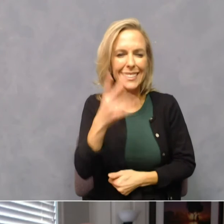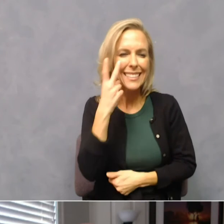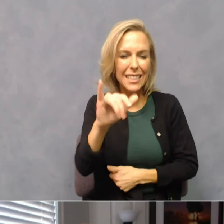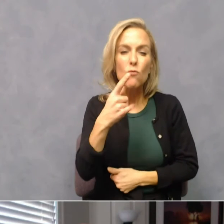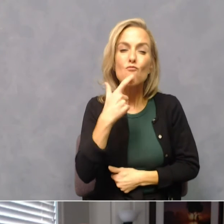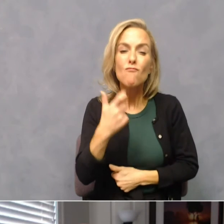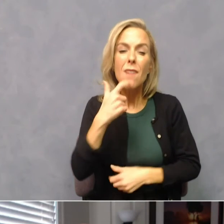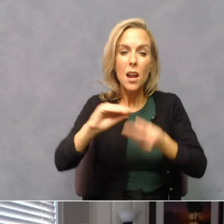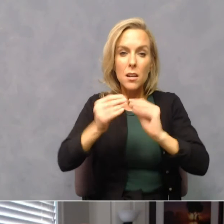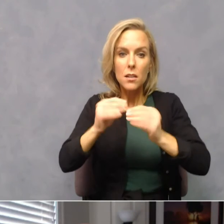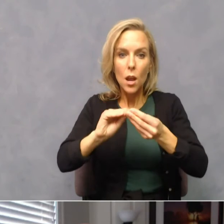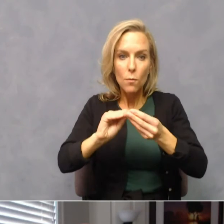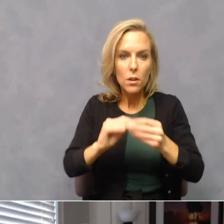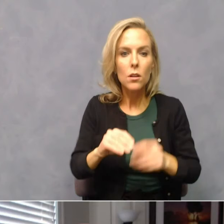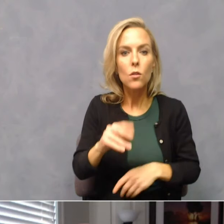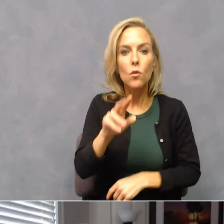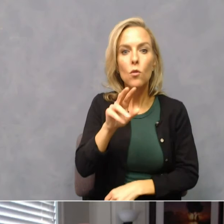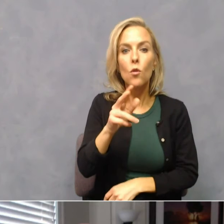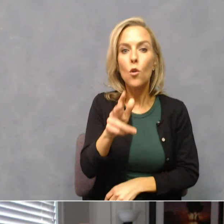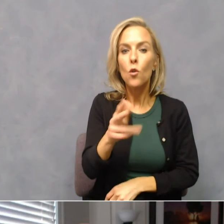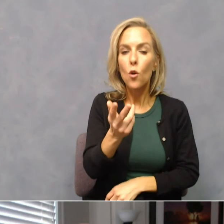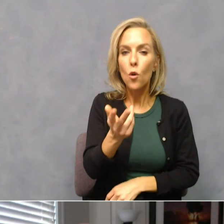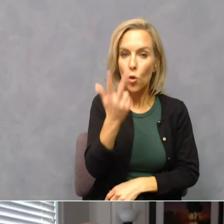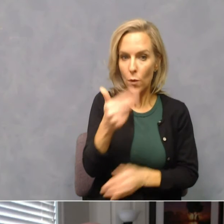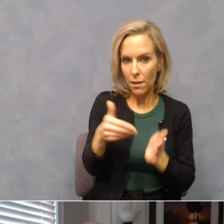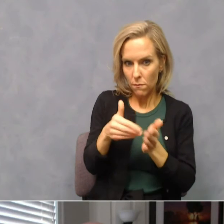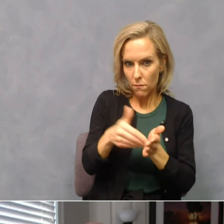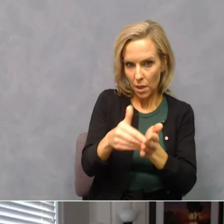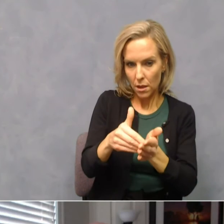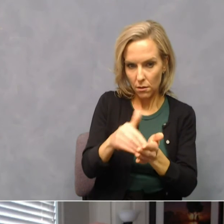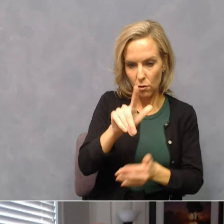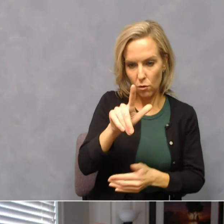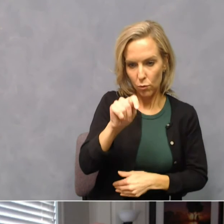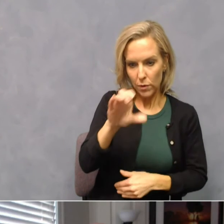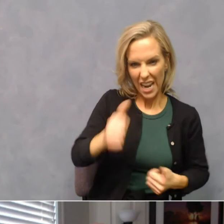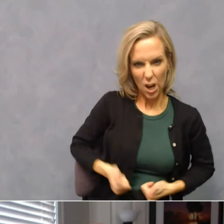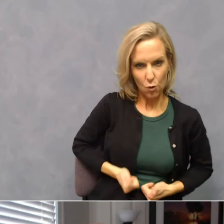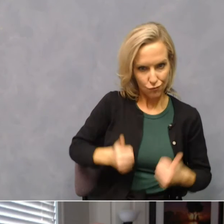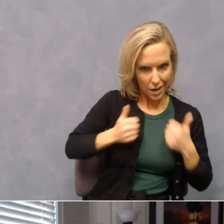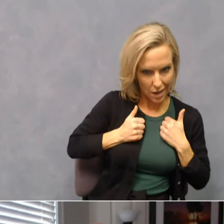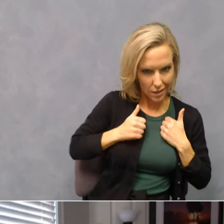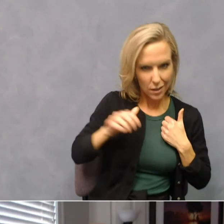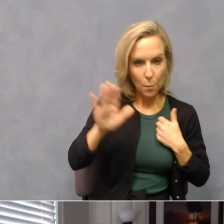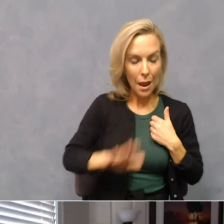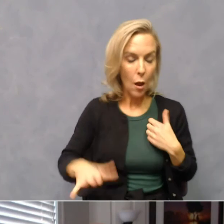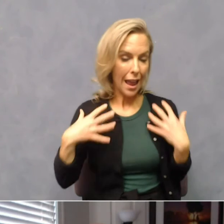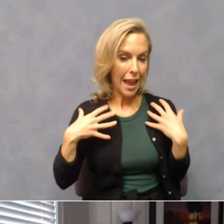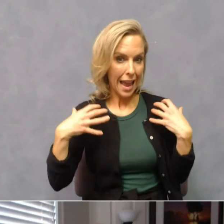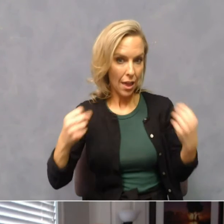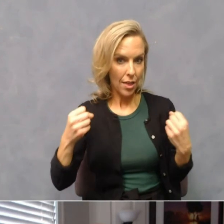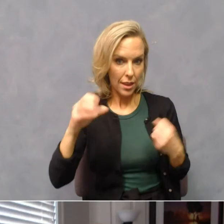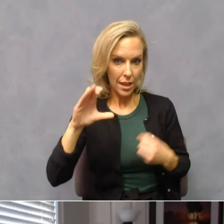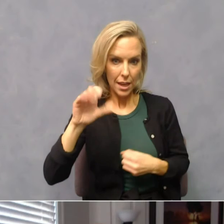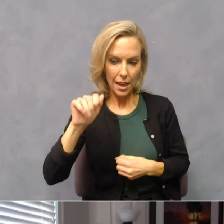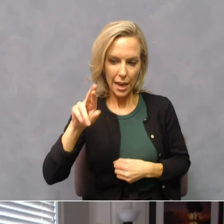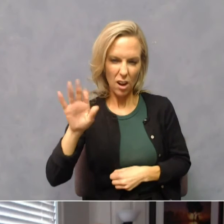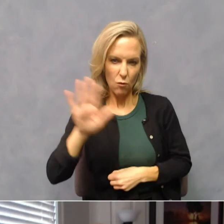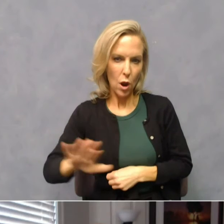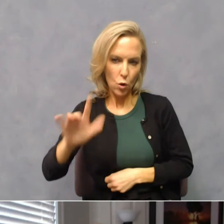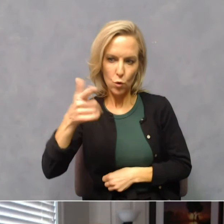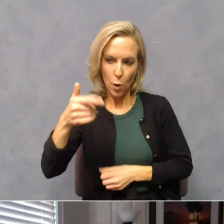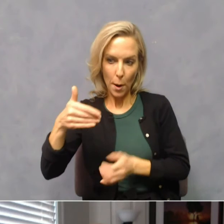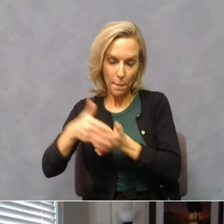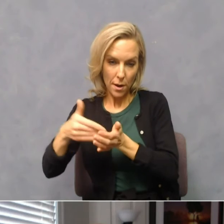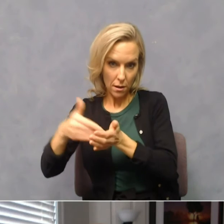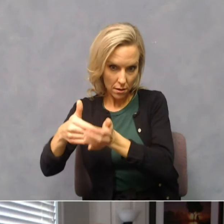3 million long-term care facility residents, we think. There's about 21 million healthcare personnel. That's phase 1A, so